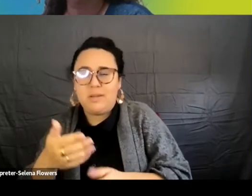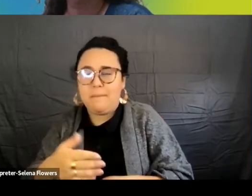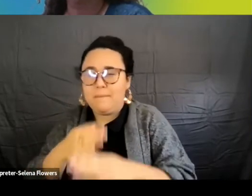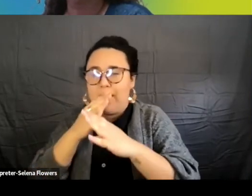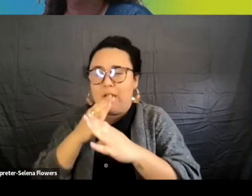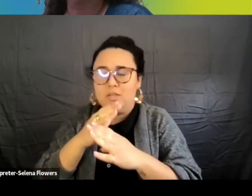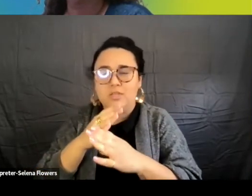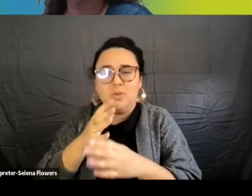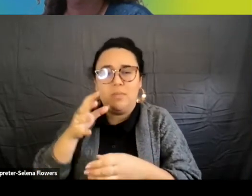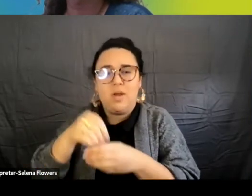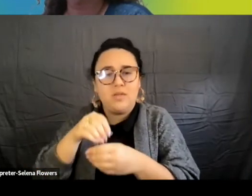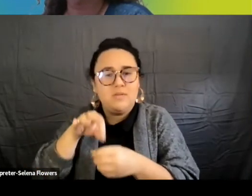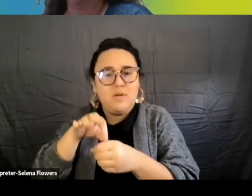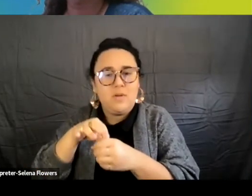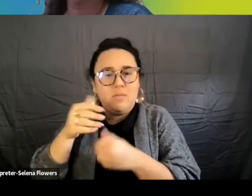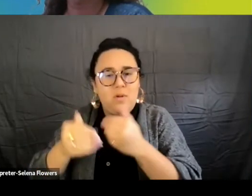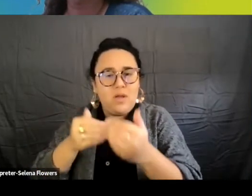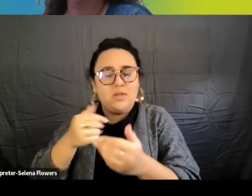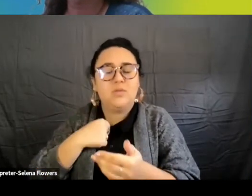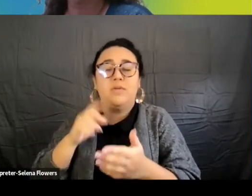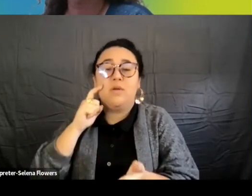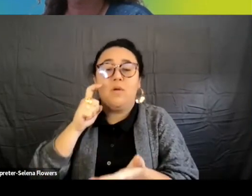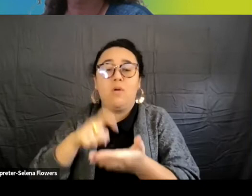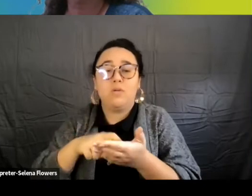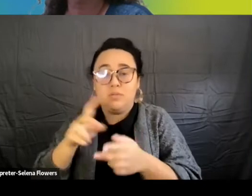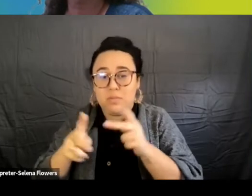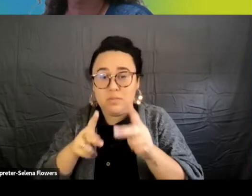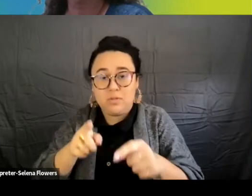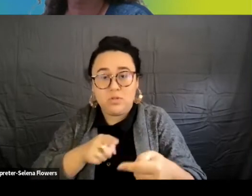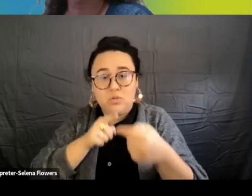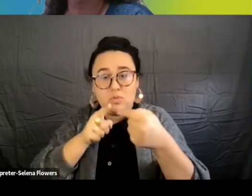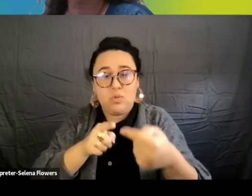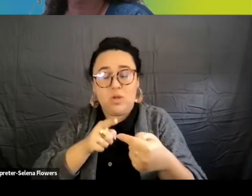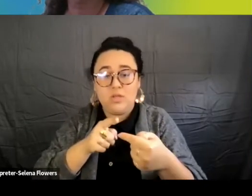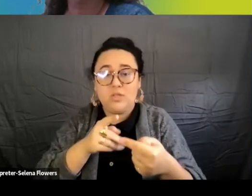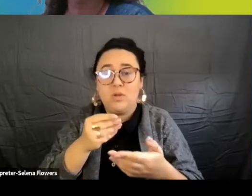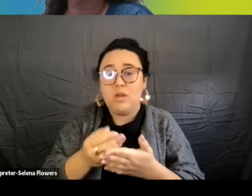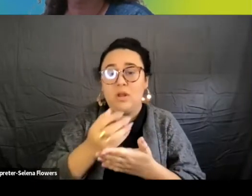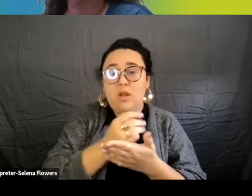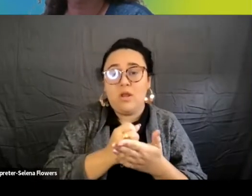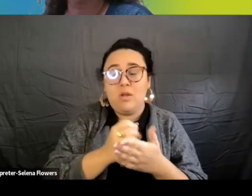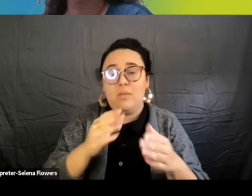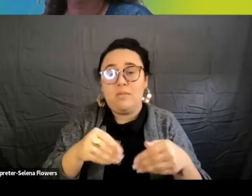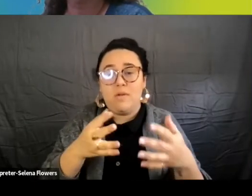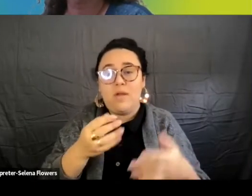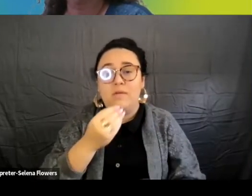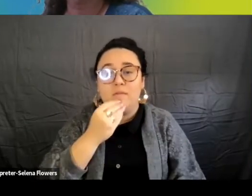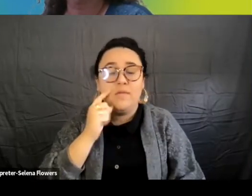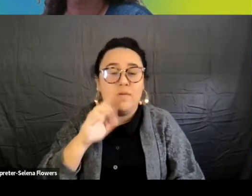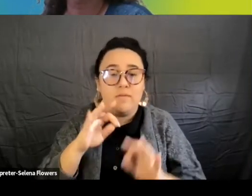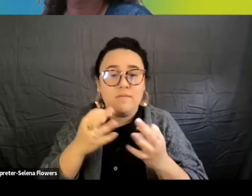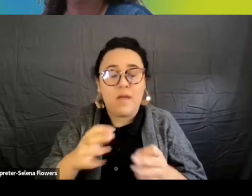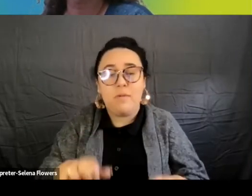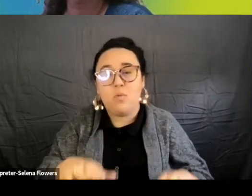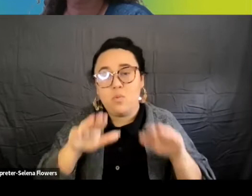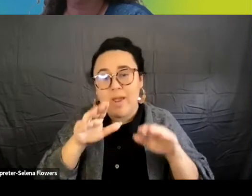voter participation? And we found that if folks are struggling to make ends meet, to put food on the table, to raise their families,